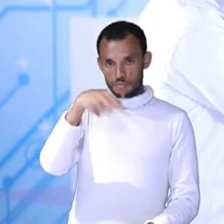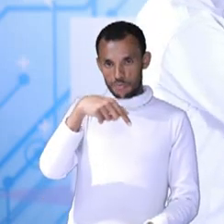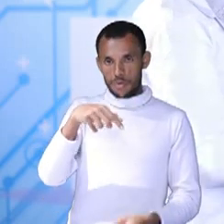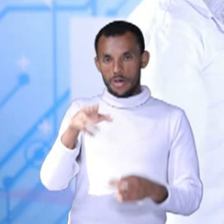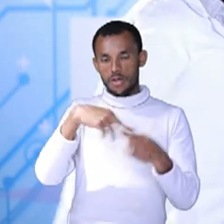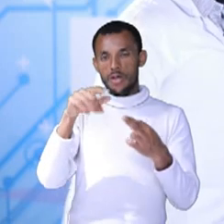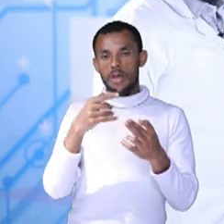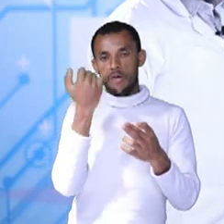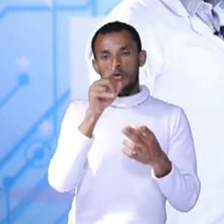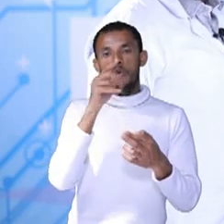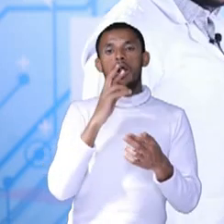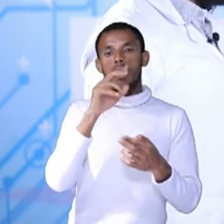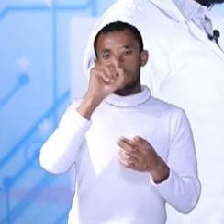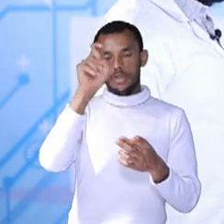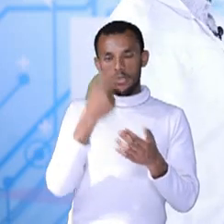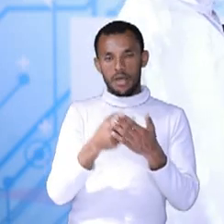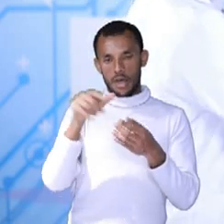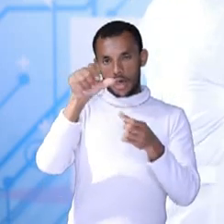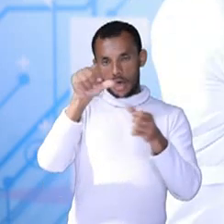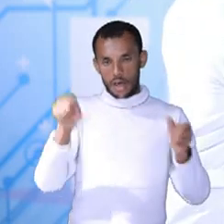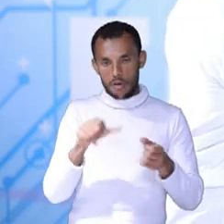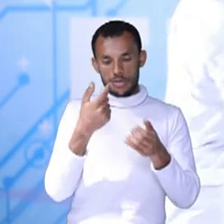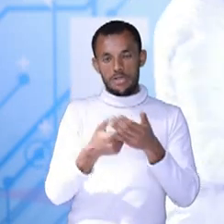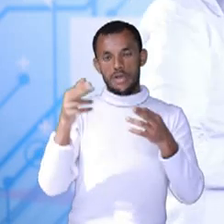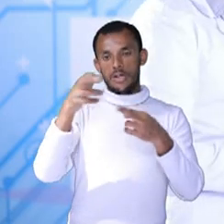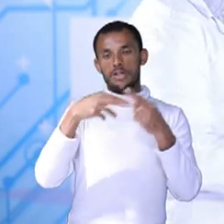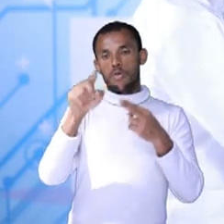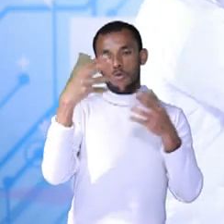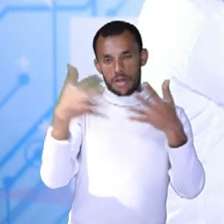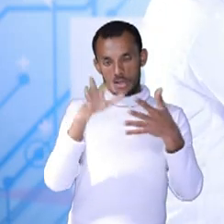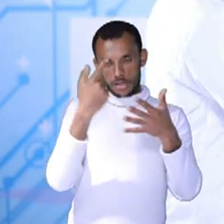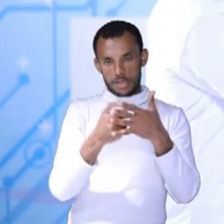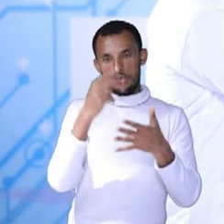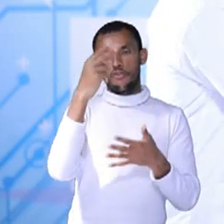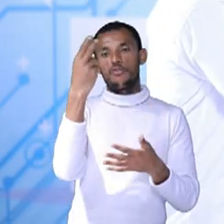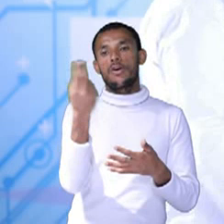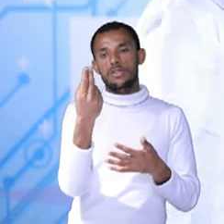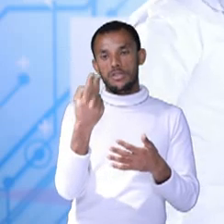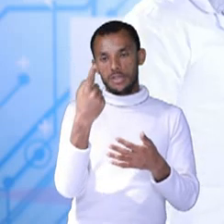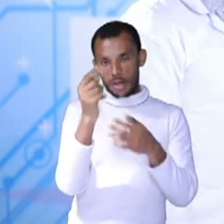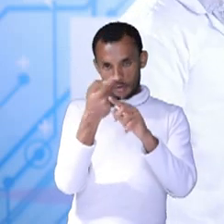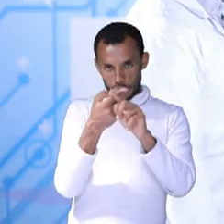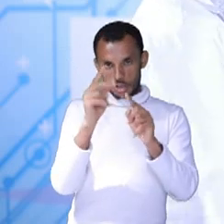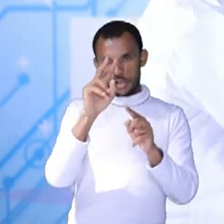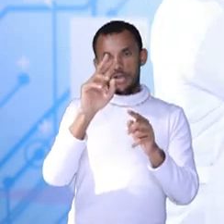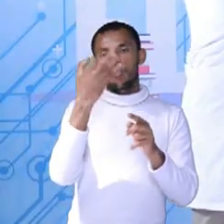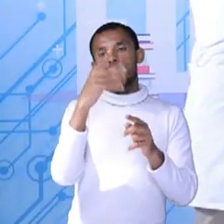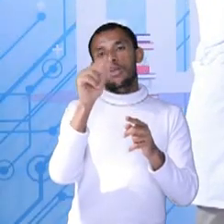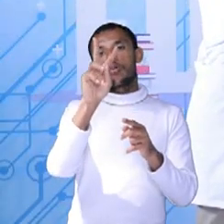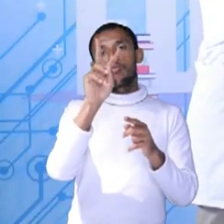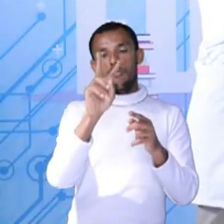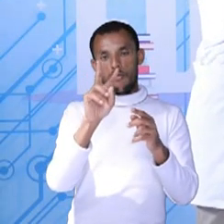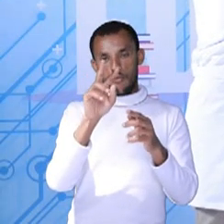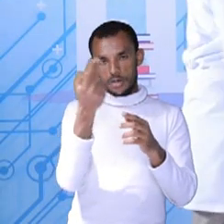If you are asked the area of this region, simply you integrate this function by taking the difference of the two functions. So